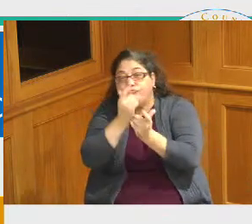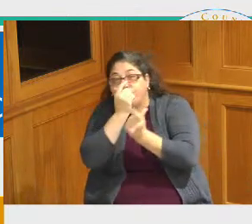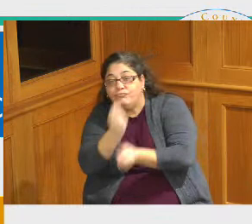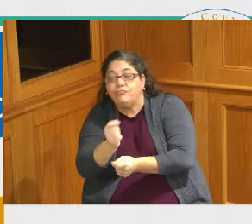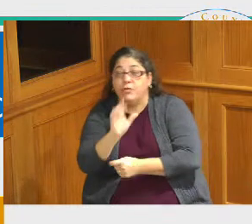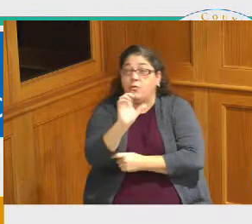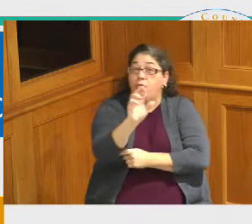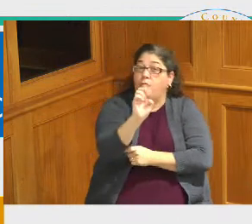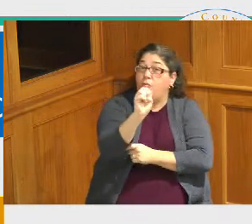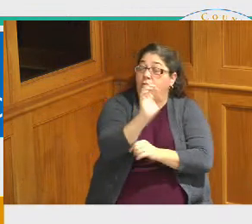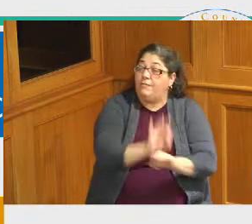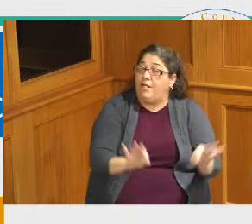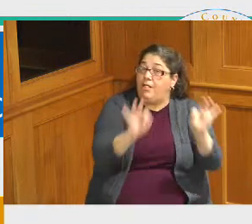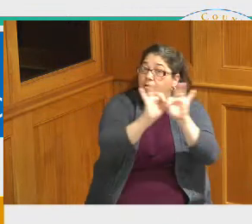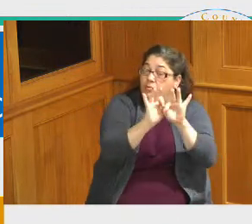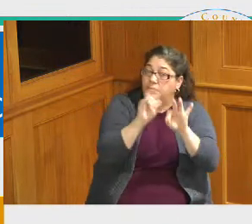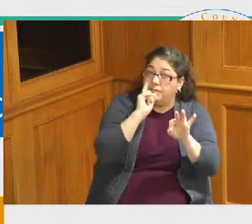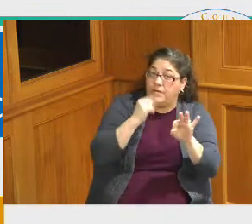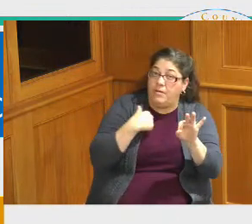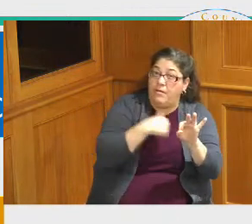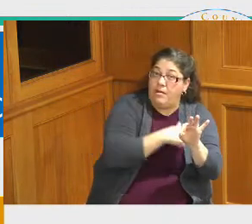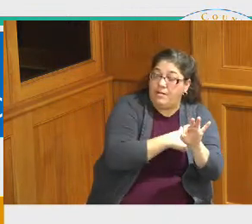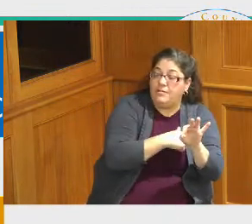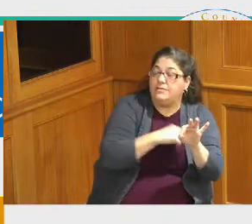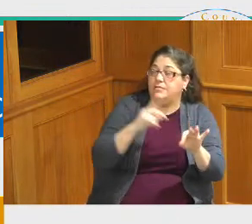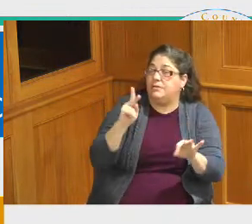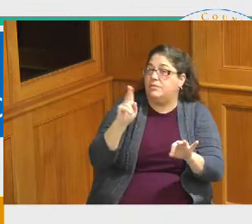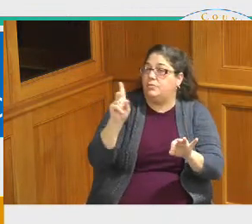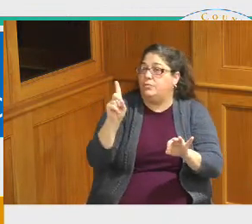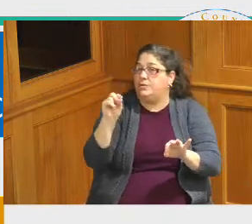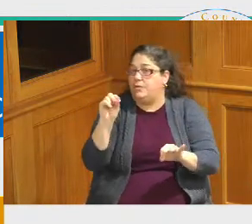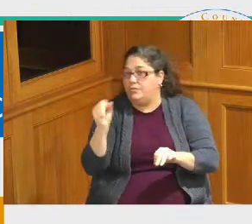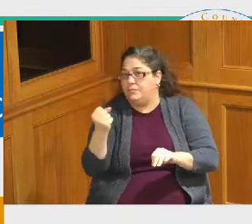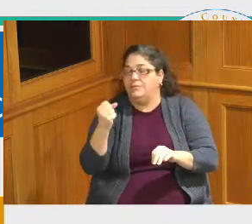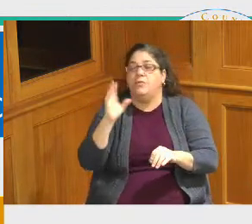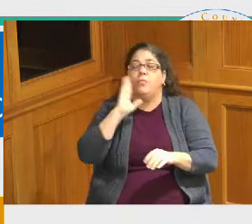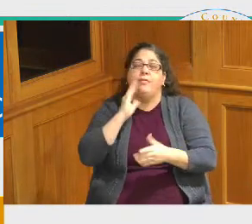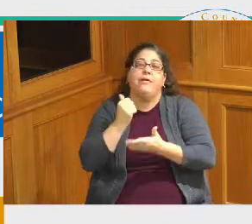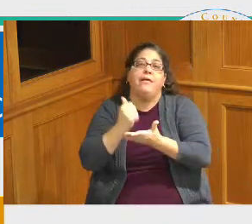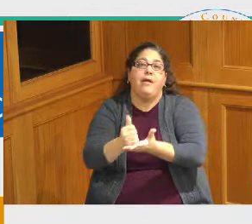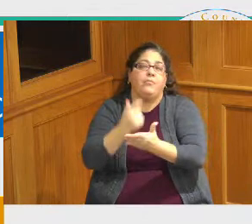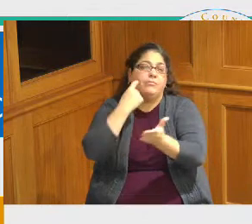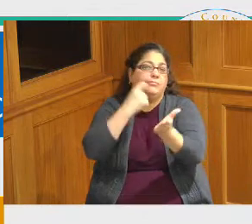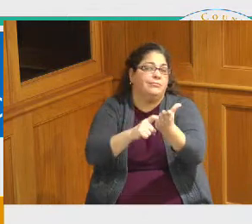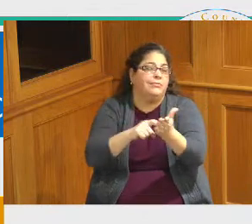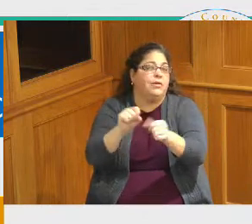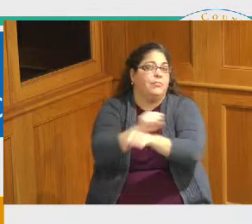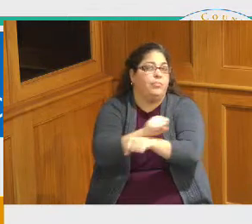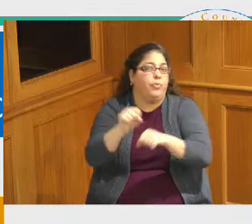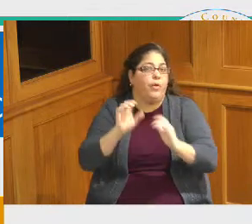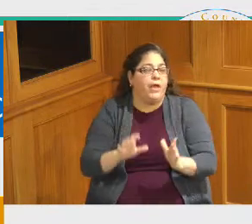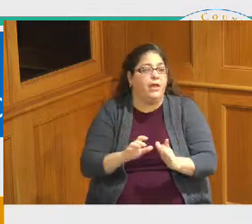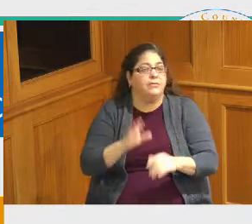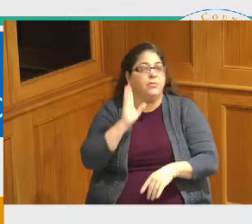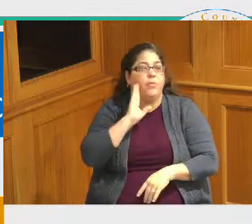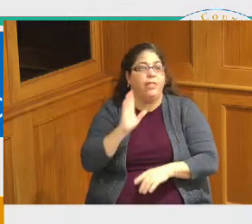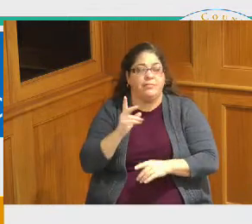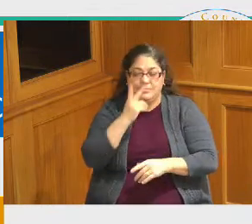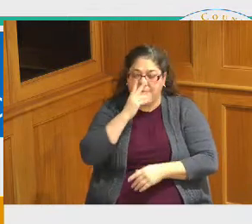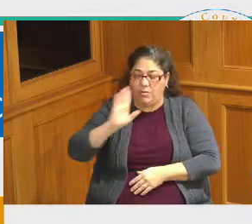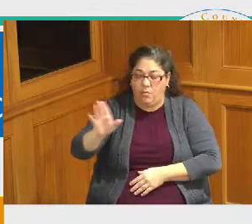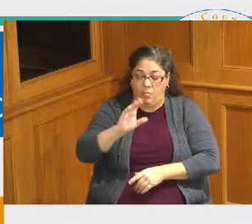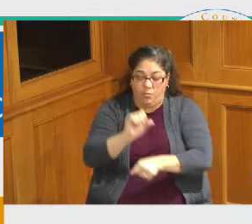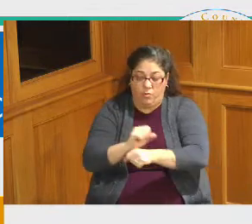core values, this Kudos platform, and it will allow us to recognize employees. So employees are going to be able to recognize the